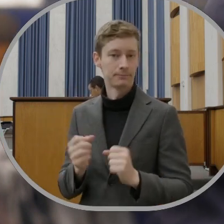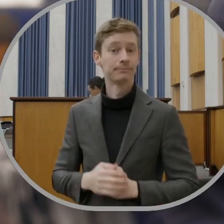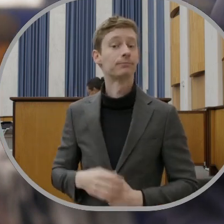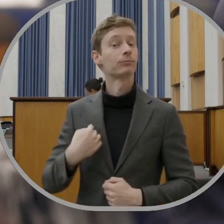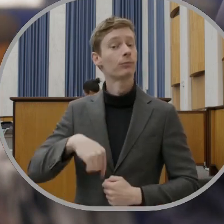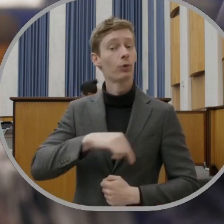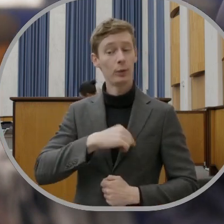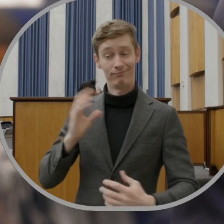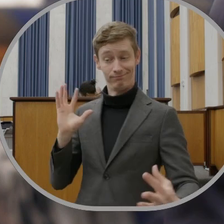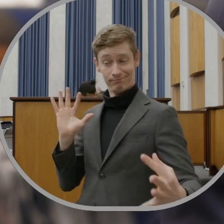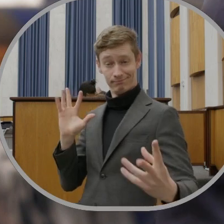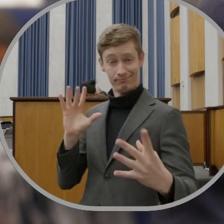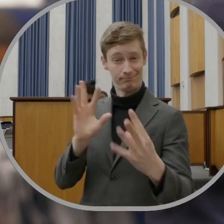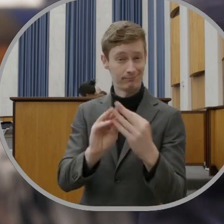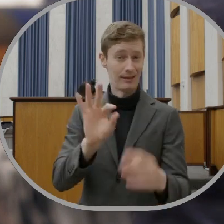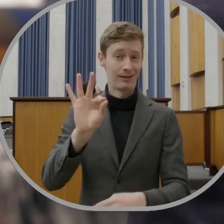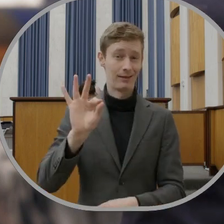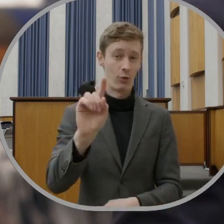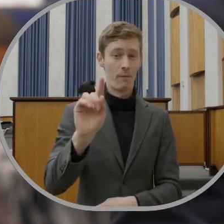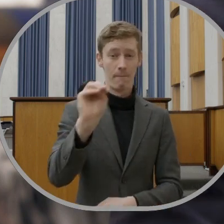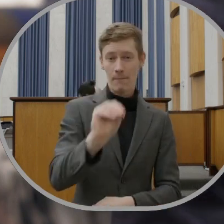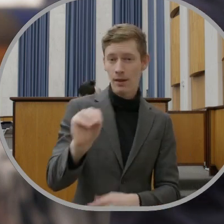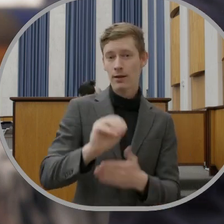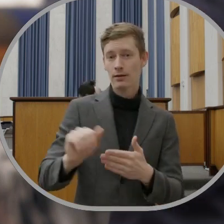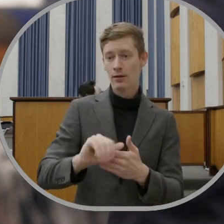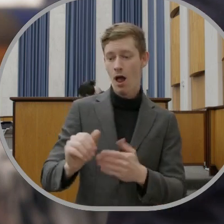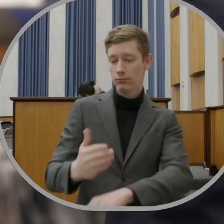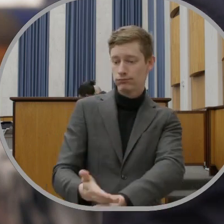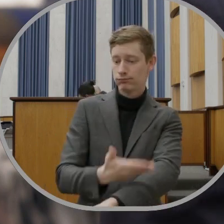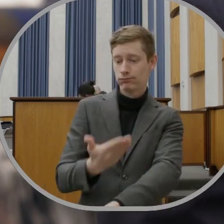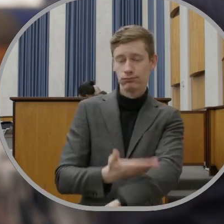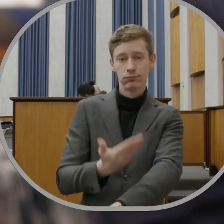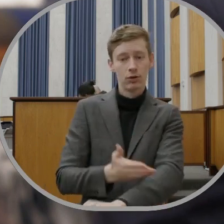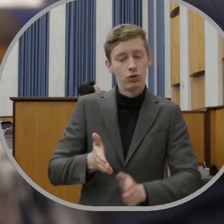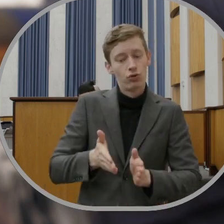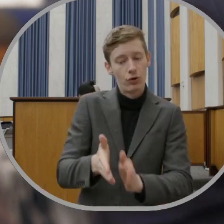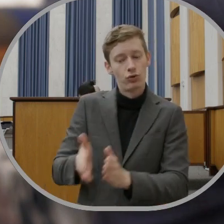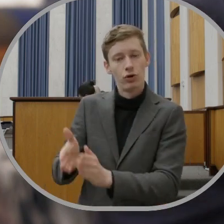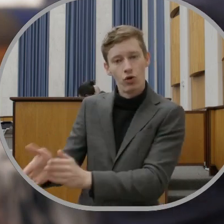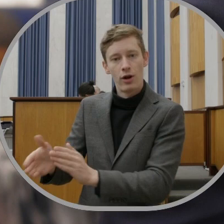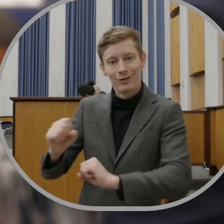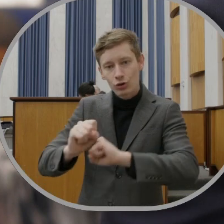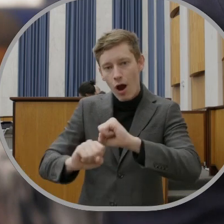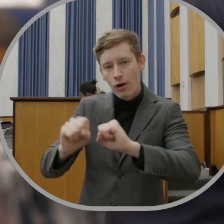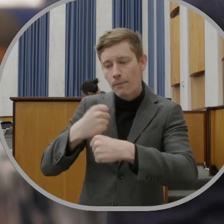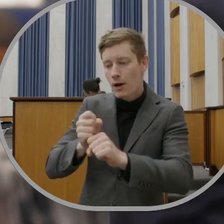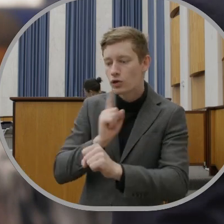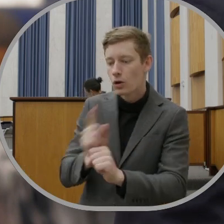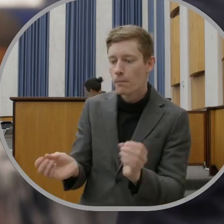than $91 million enhancing our street infrastructure to improve the quality and safety of our